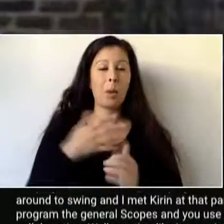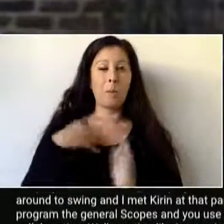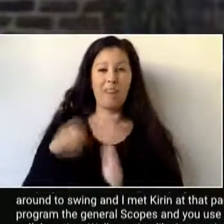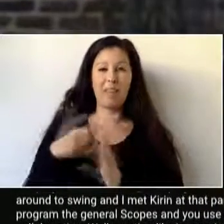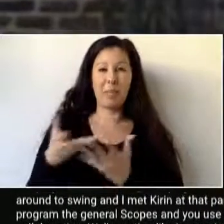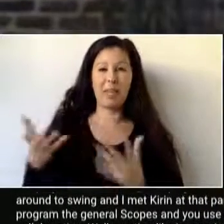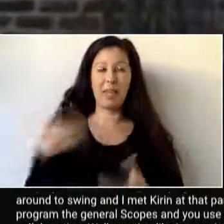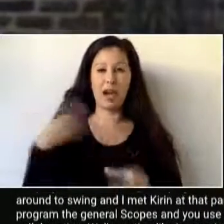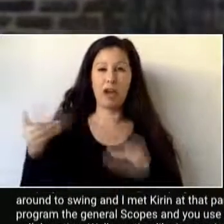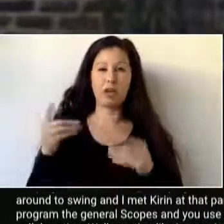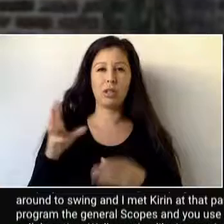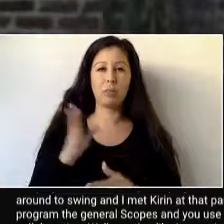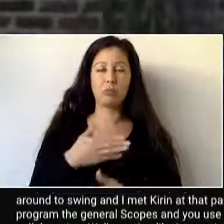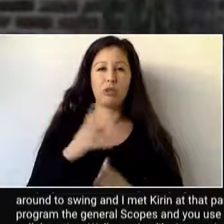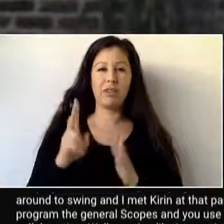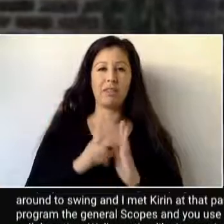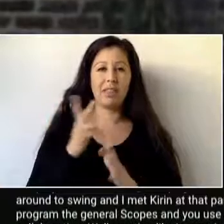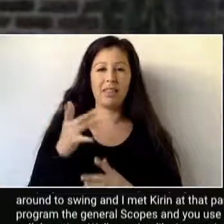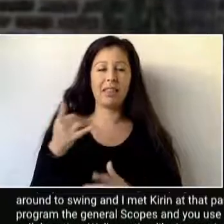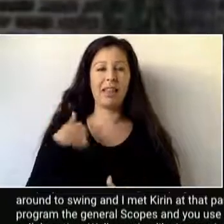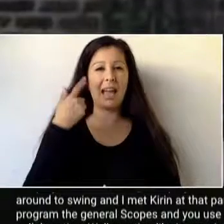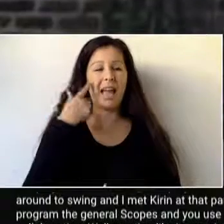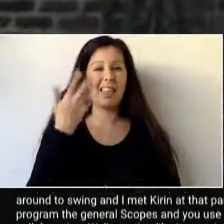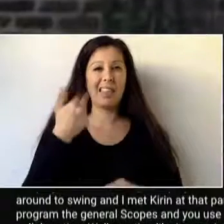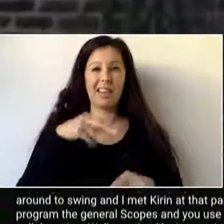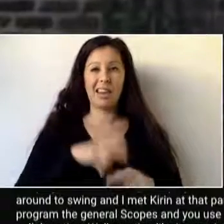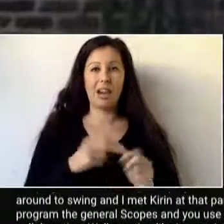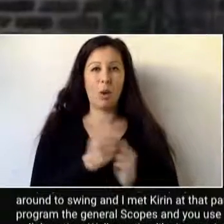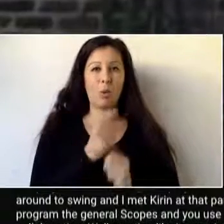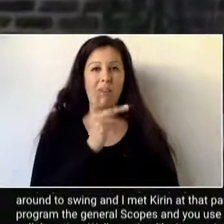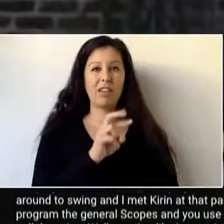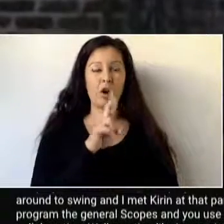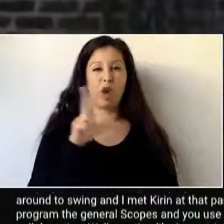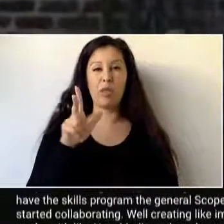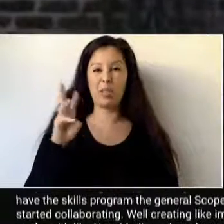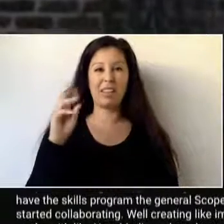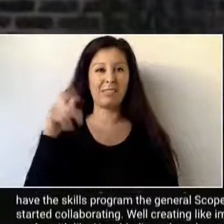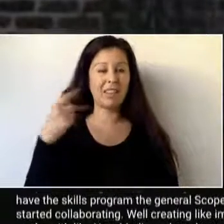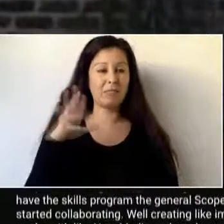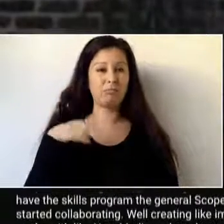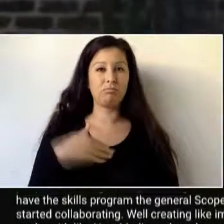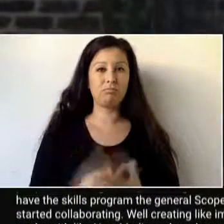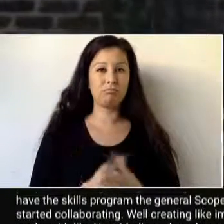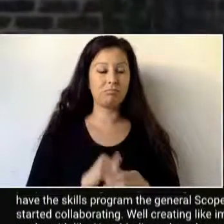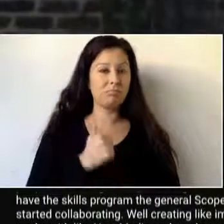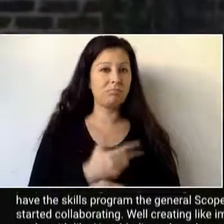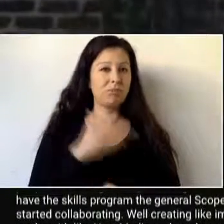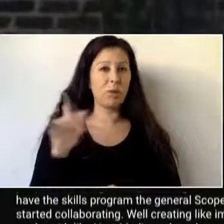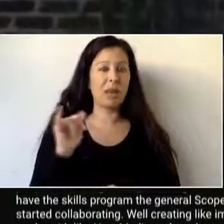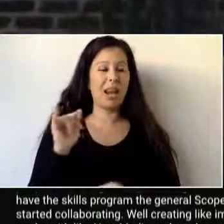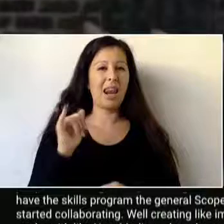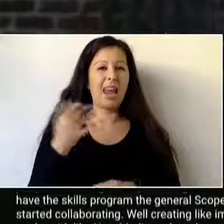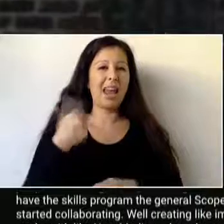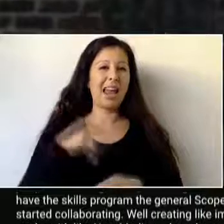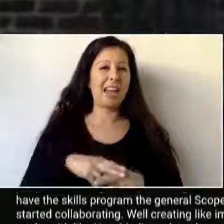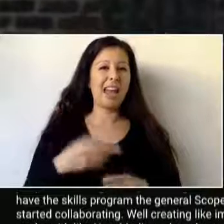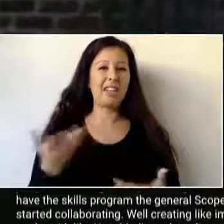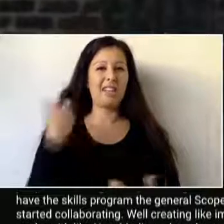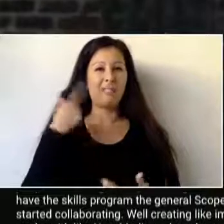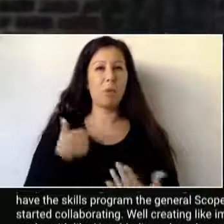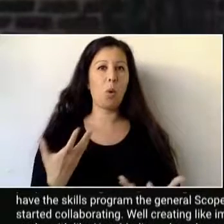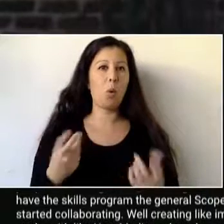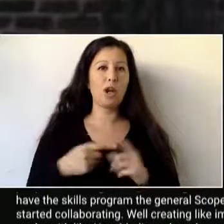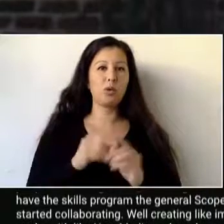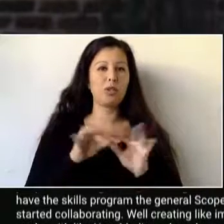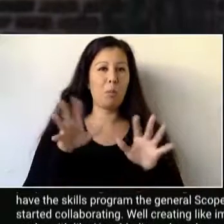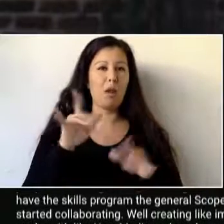because I was directing music videos and stuff like that, I think naturally when VR or 360 video came into place, it was just like a natural thing for me to want to